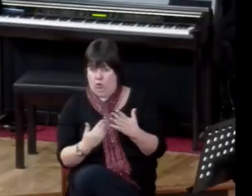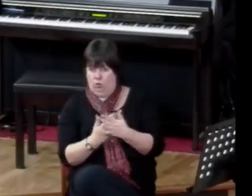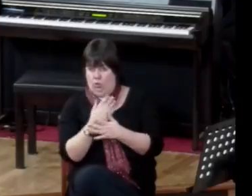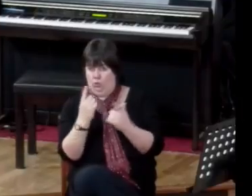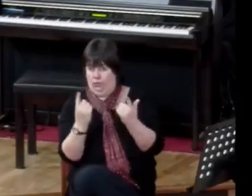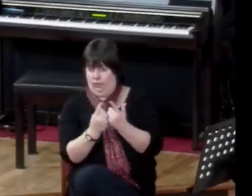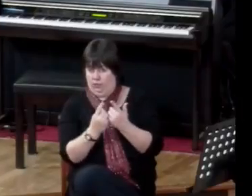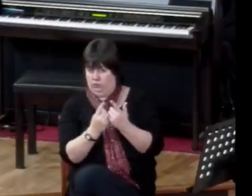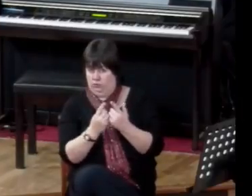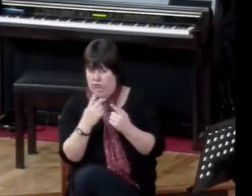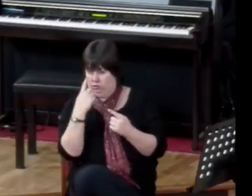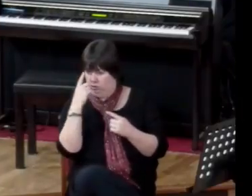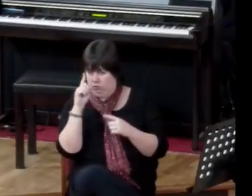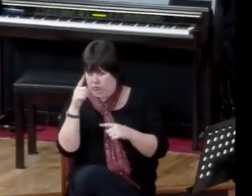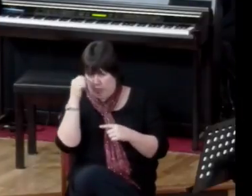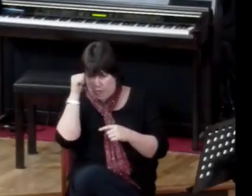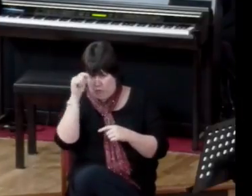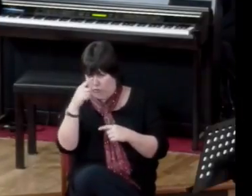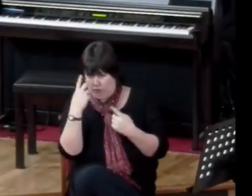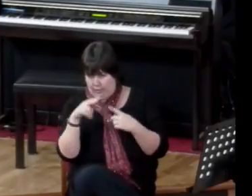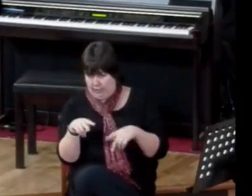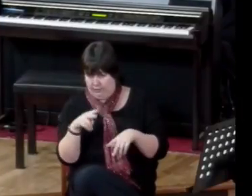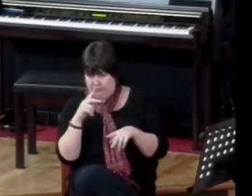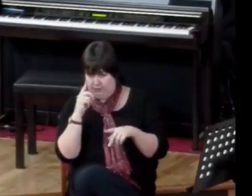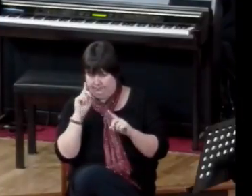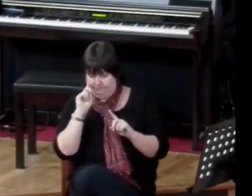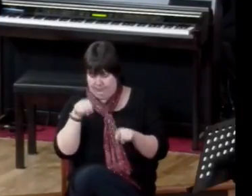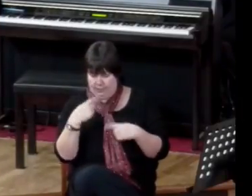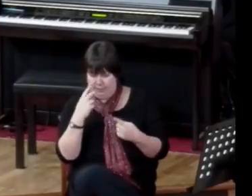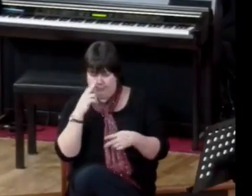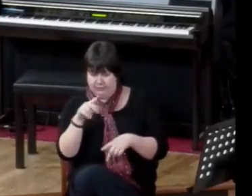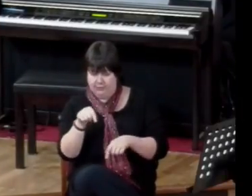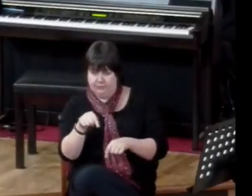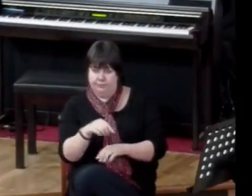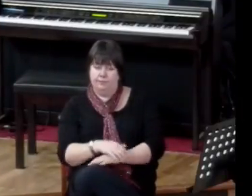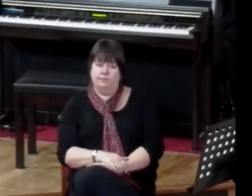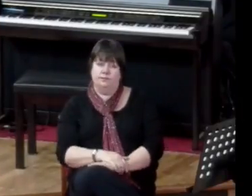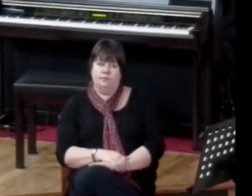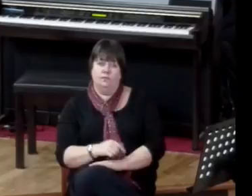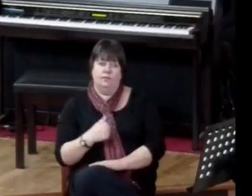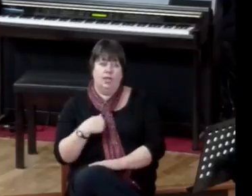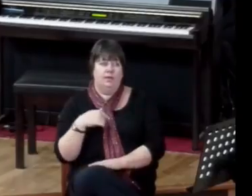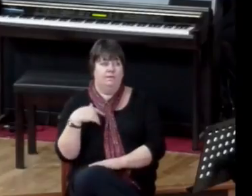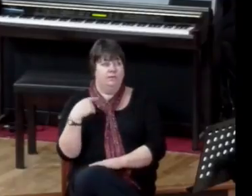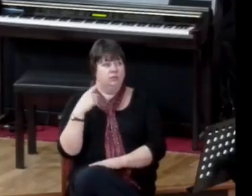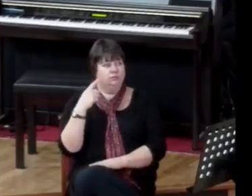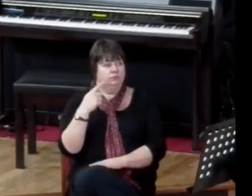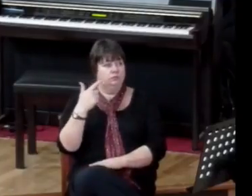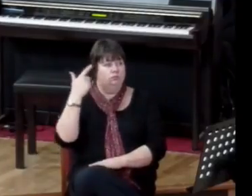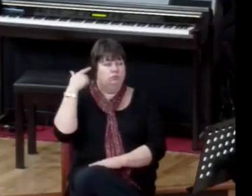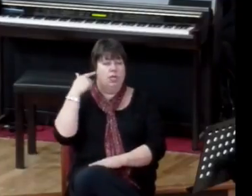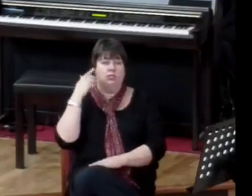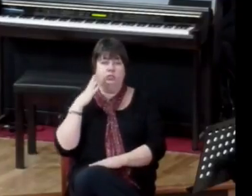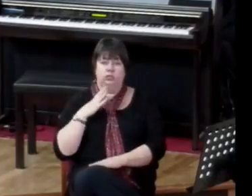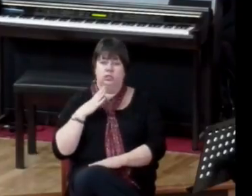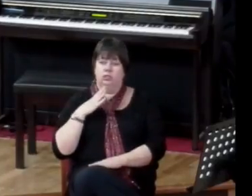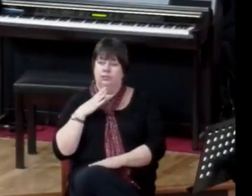And what we were hearing, I think, last Sunday was the call to be open to new